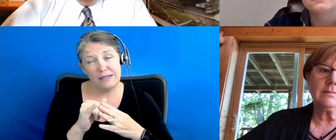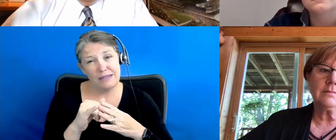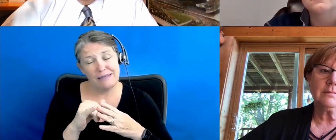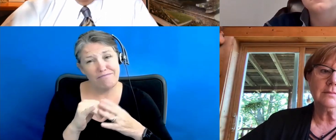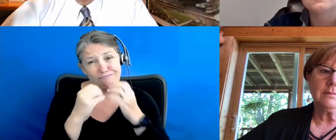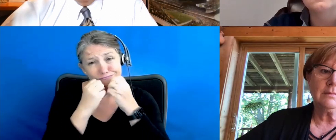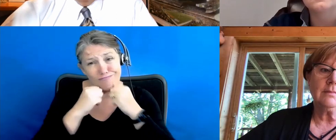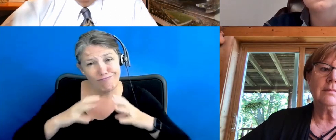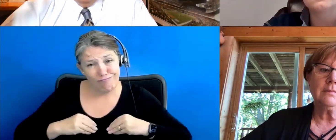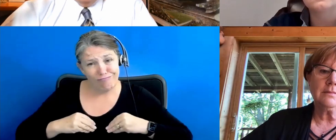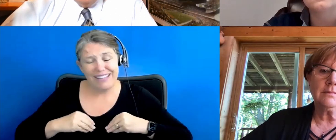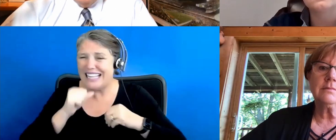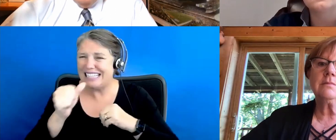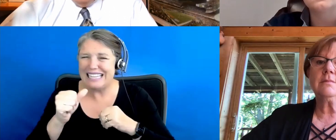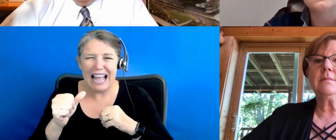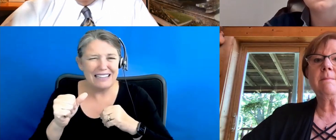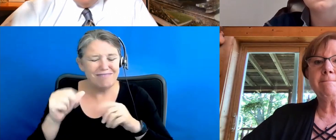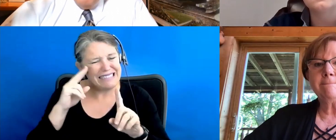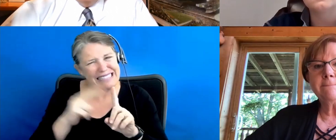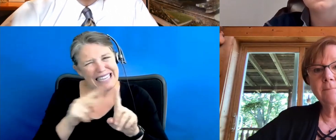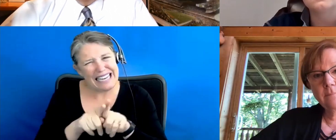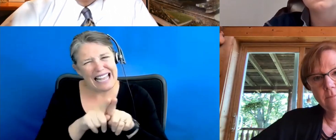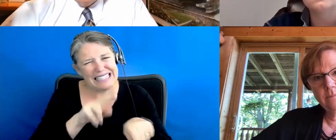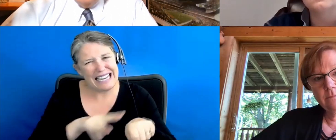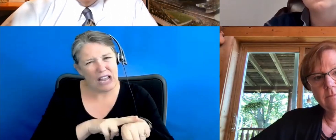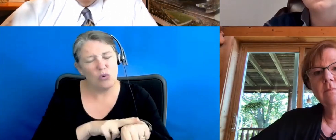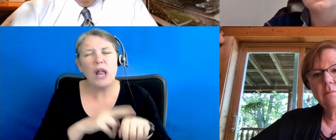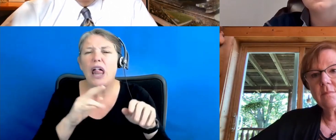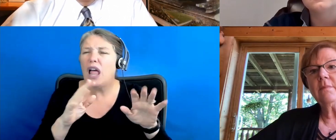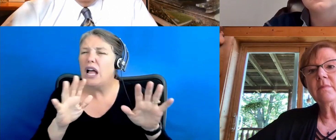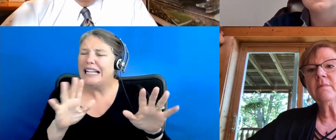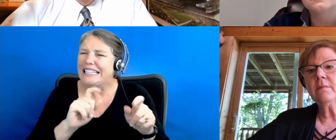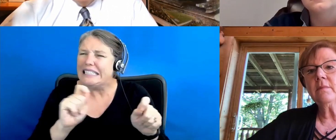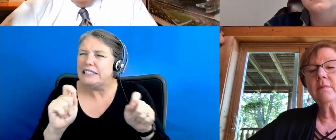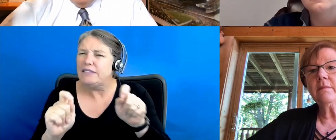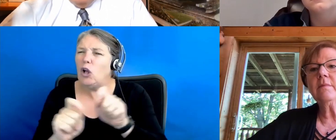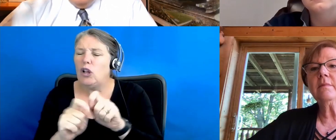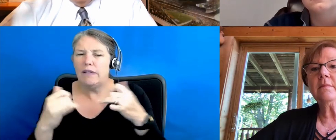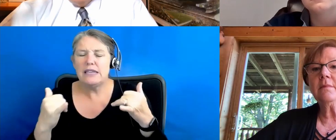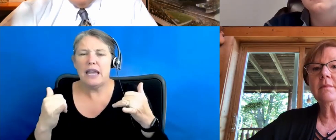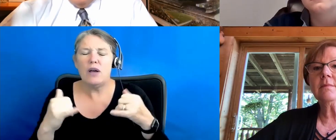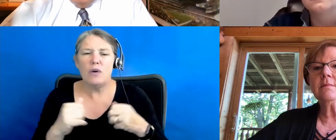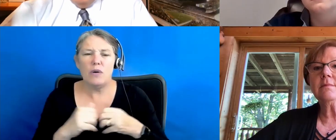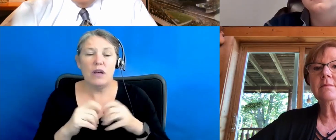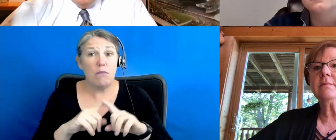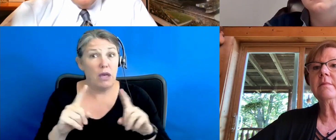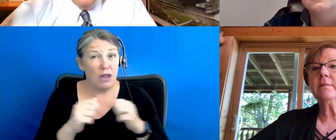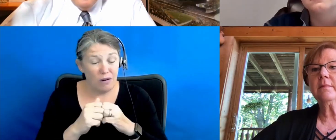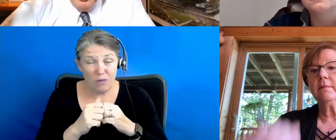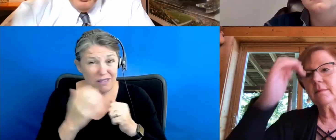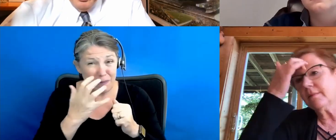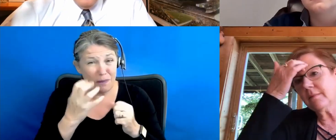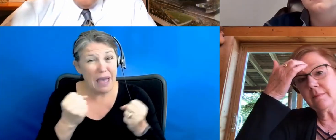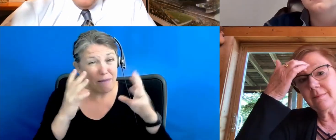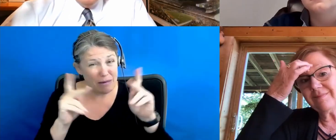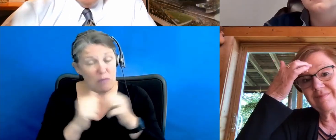viewed as a natural part of the human condition. It's evolving now, it's changing, just given the sheer number of people with disabilities.